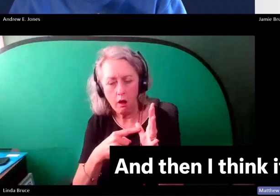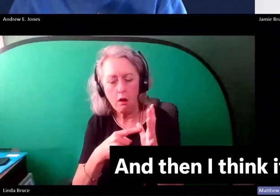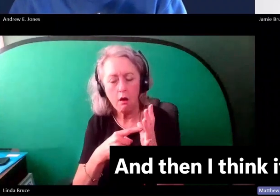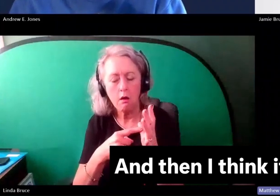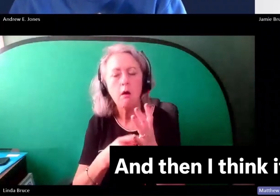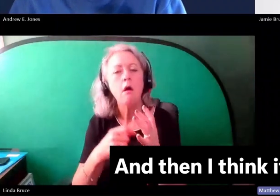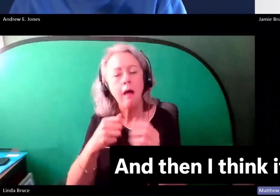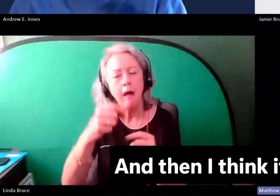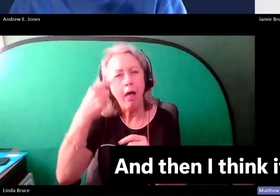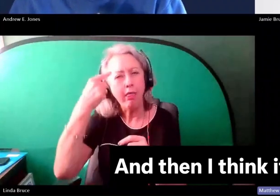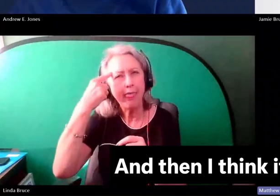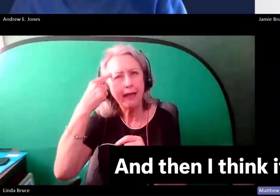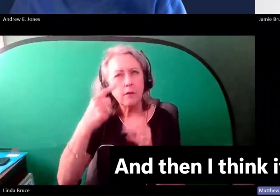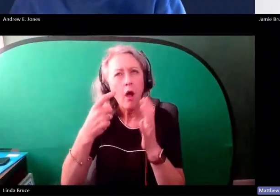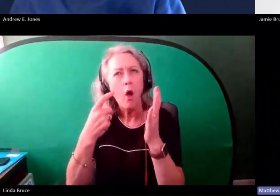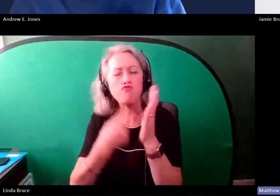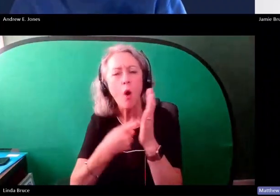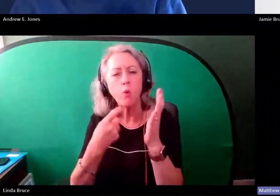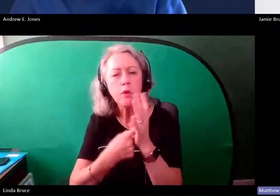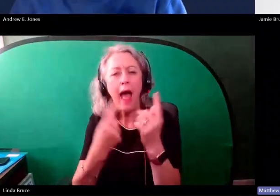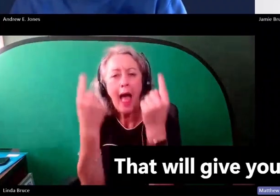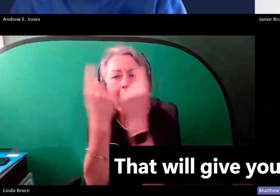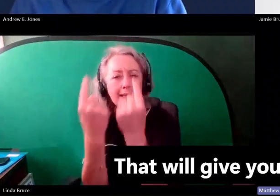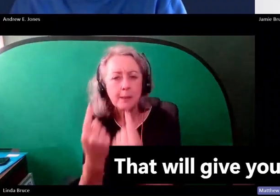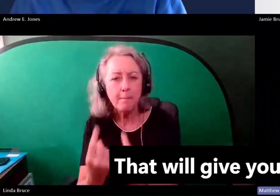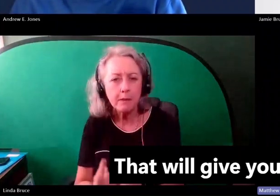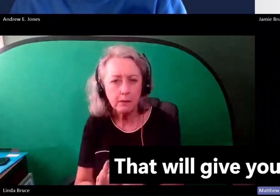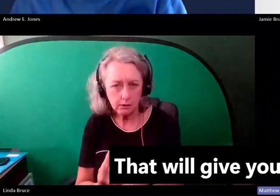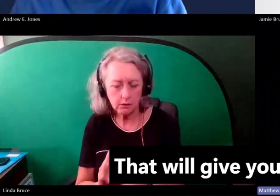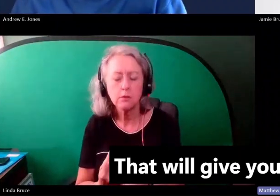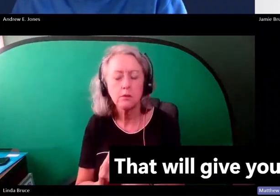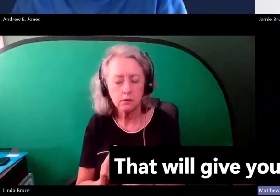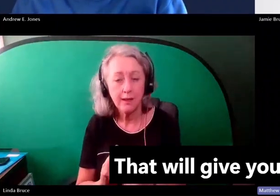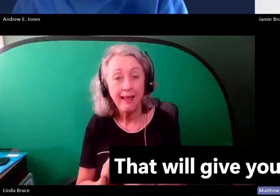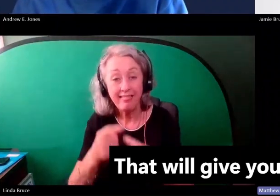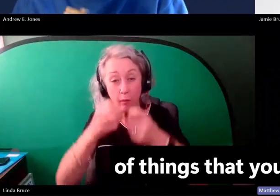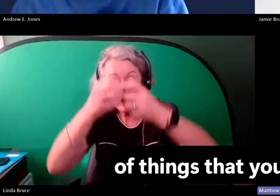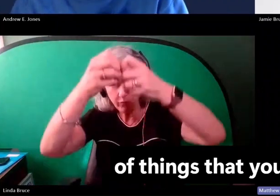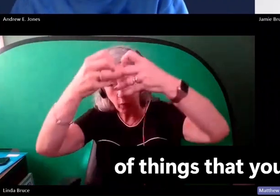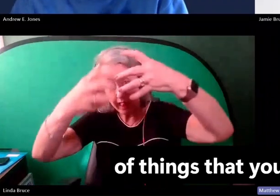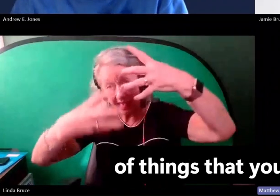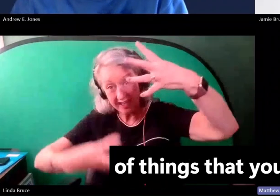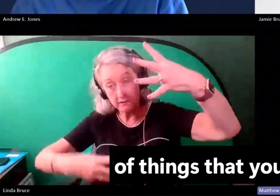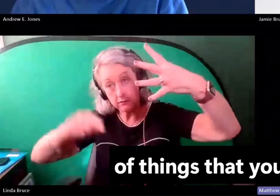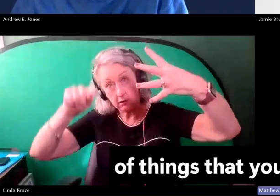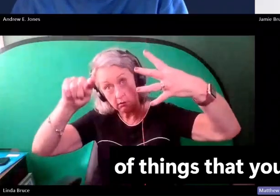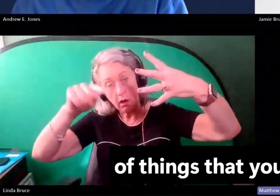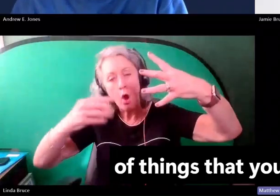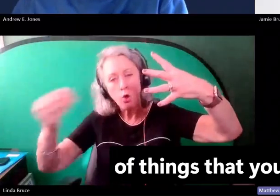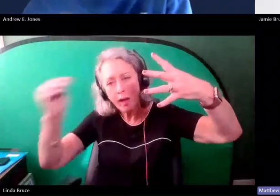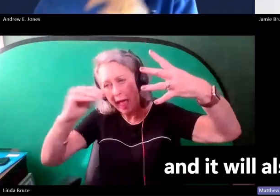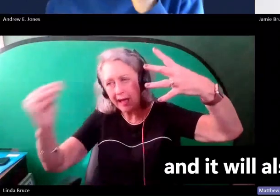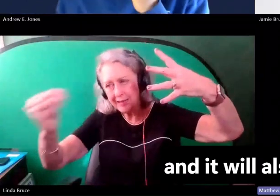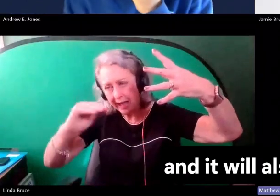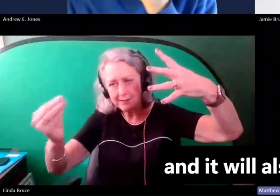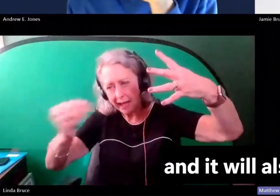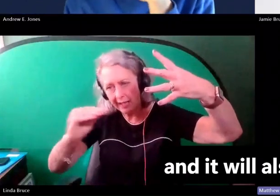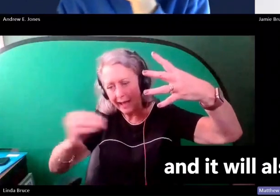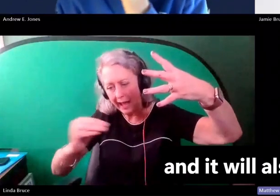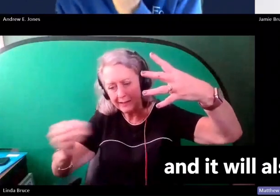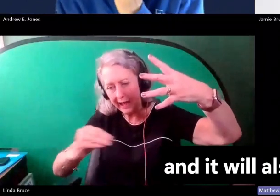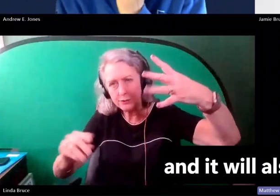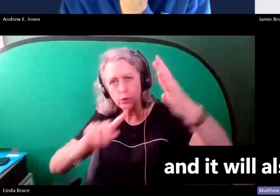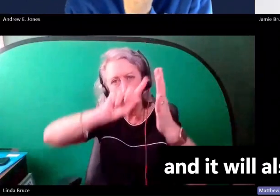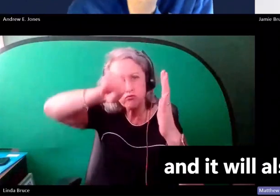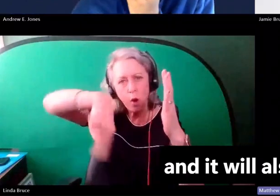it's called rotor items. That'll give you a big long checklist of things that you can add to the rotor, and it will